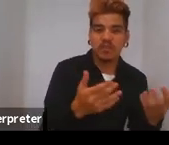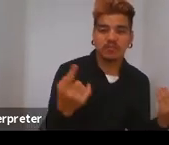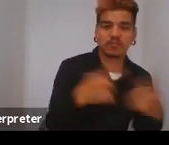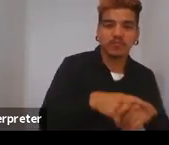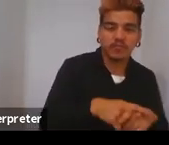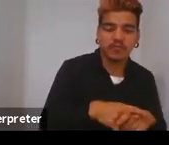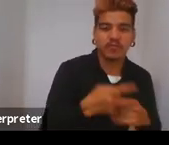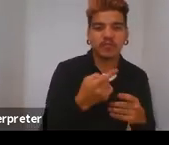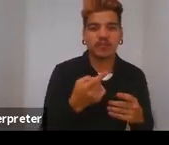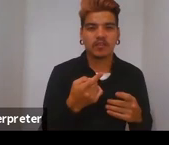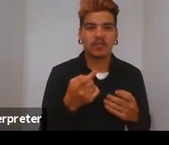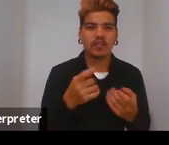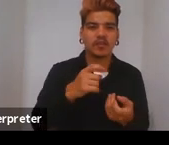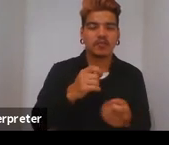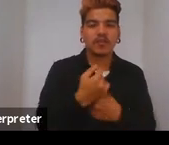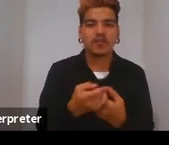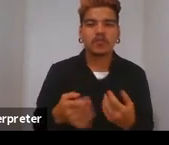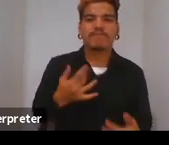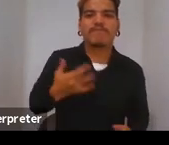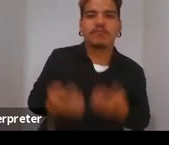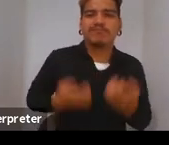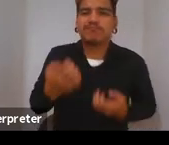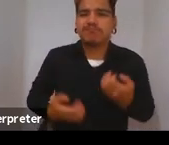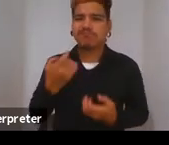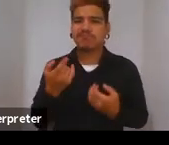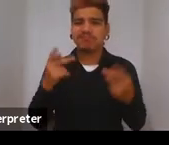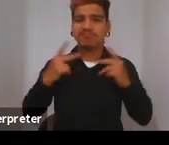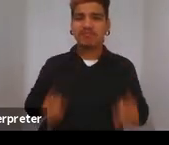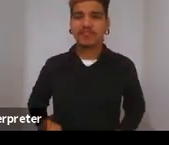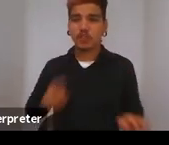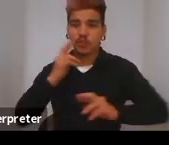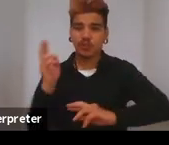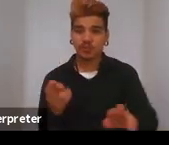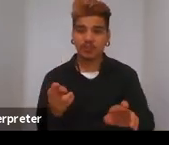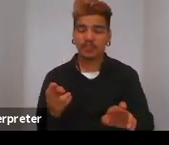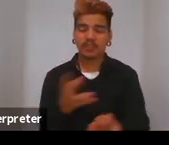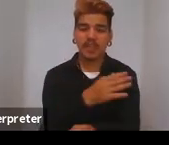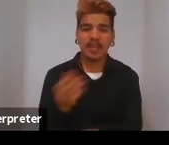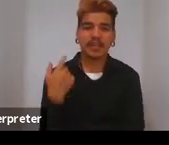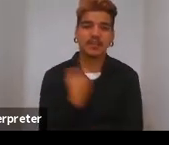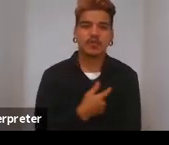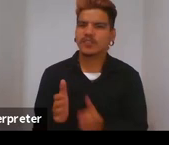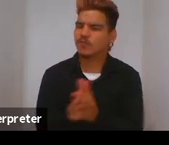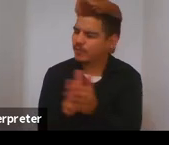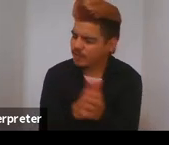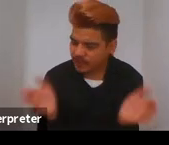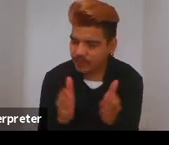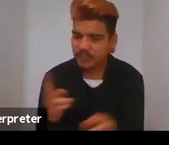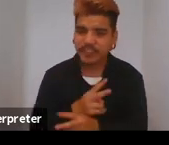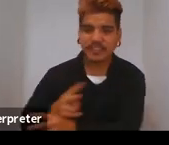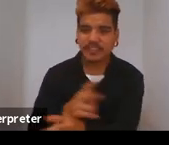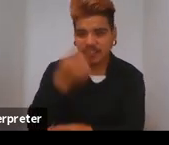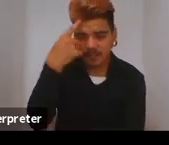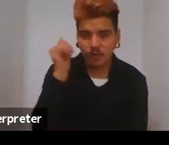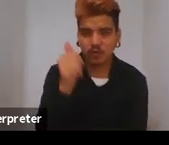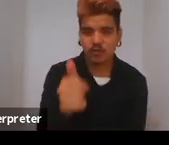trigger feelings, emotions, or even physical responses. And we urge you to take care of yourself, to